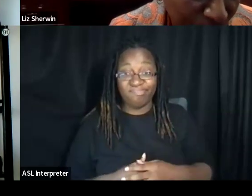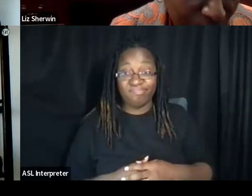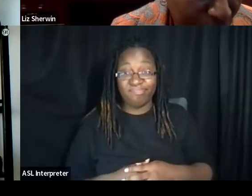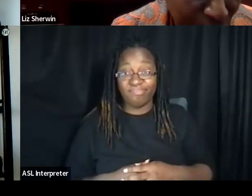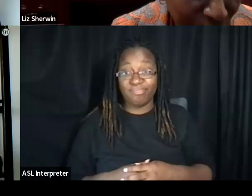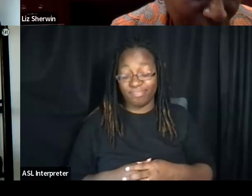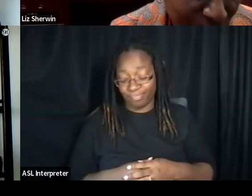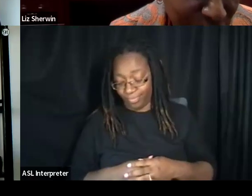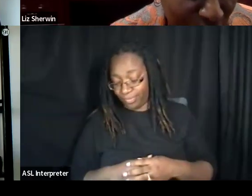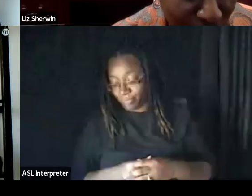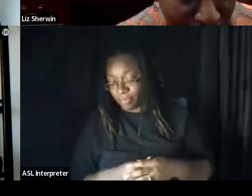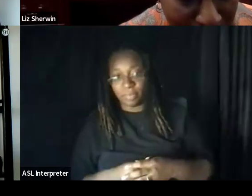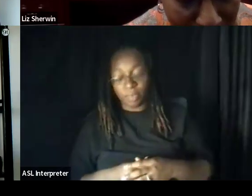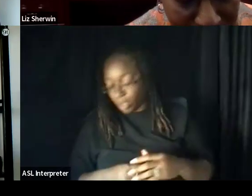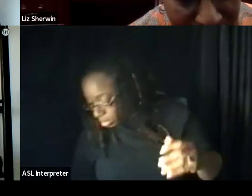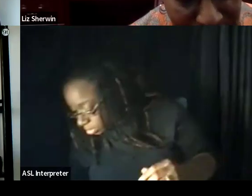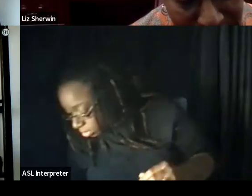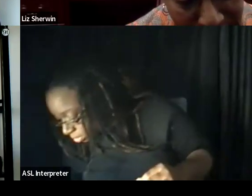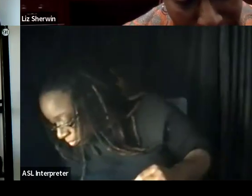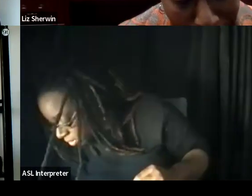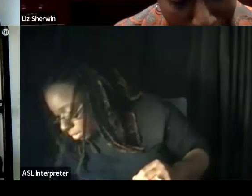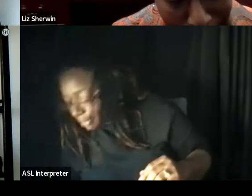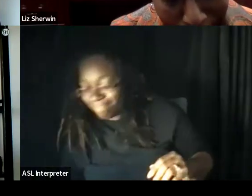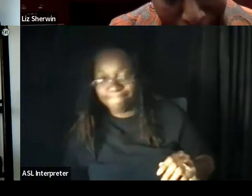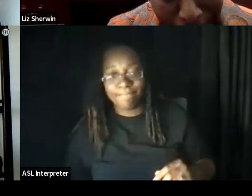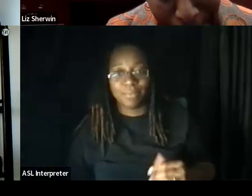So we're still working on some of that.